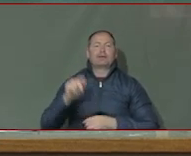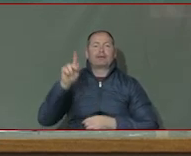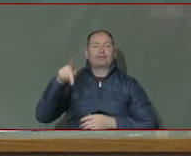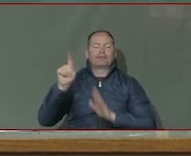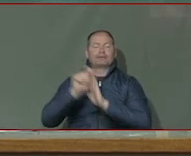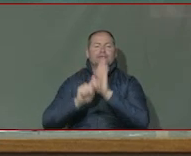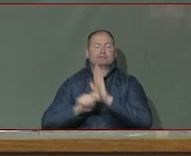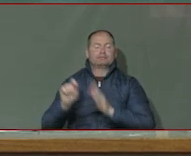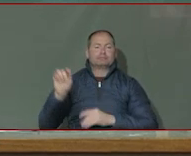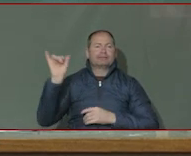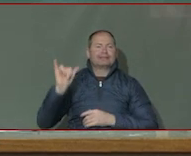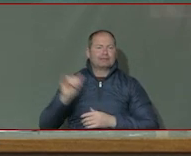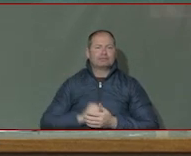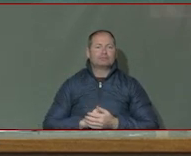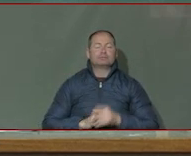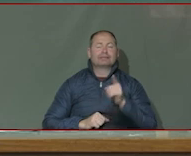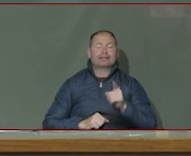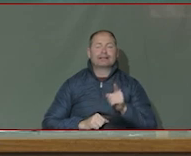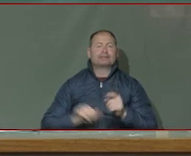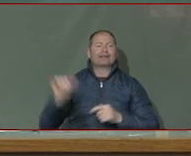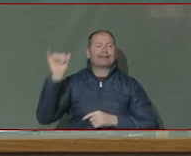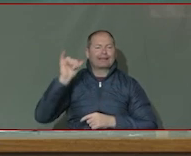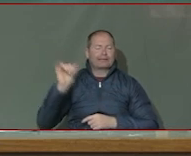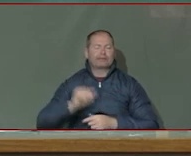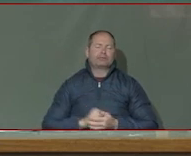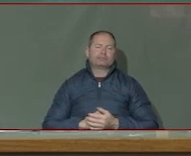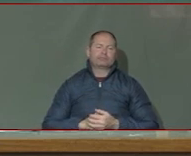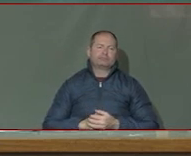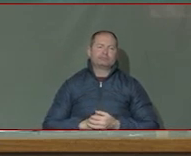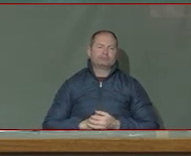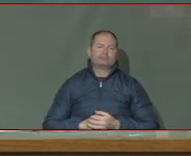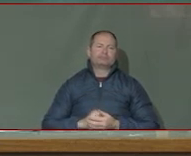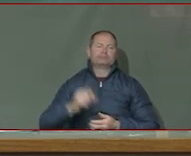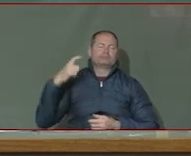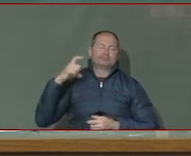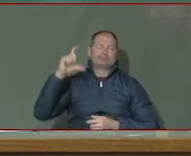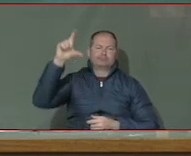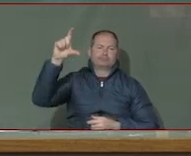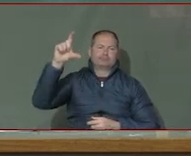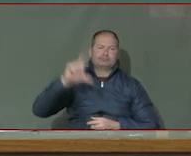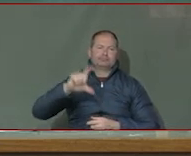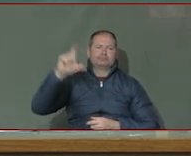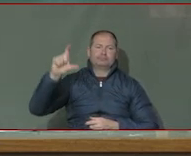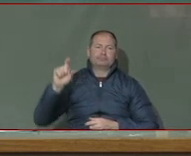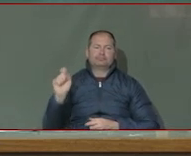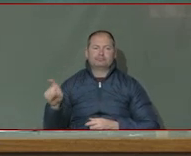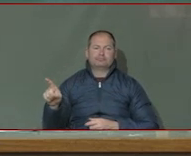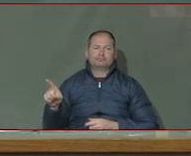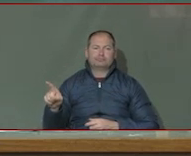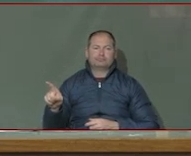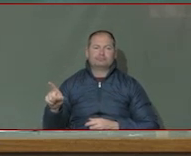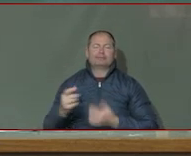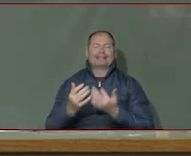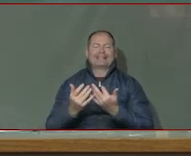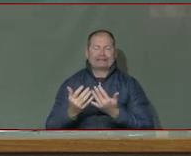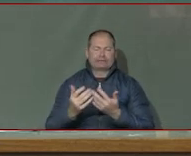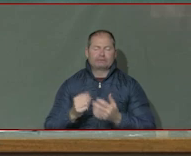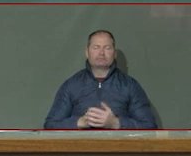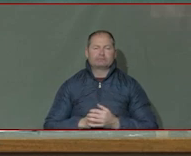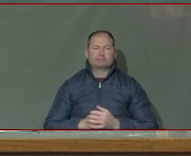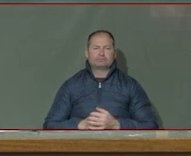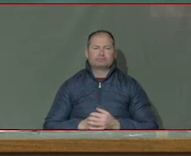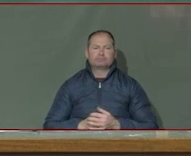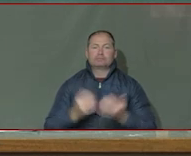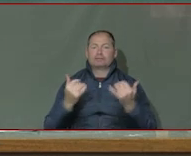the phenotype of this one? So you just bring the capital Y like that, and this one is? Green. So you see how